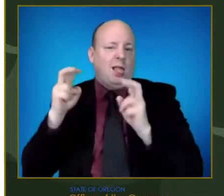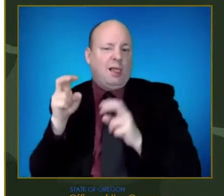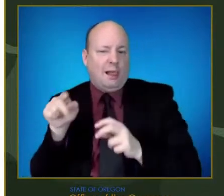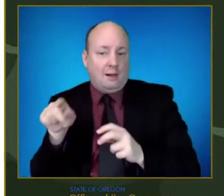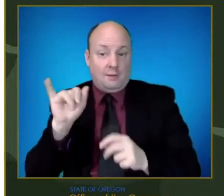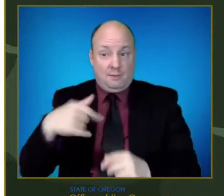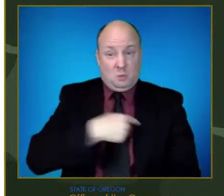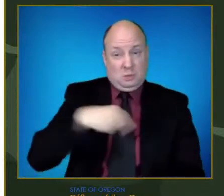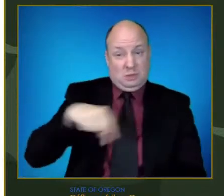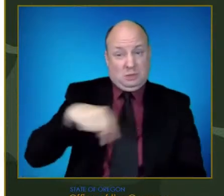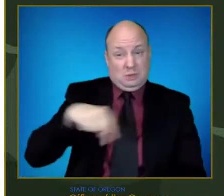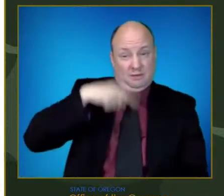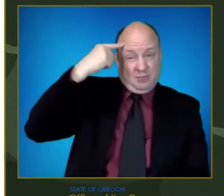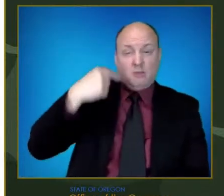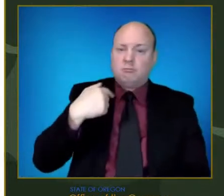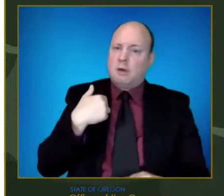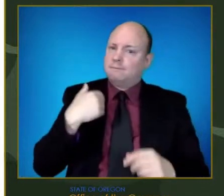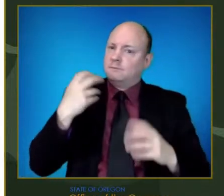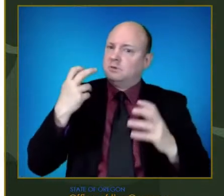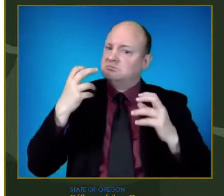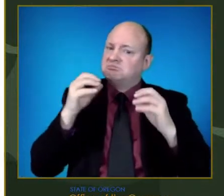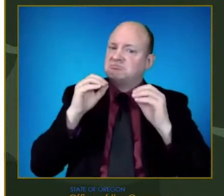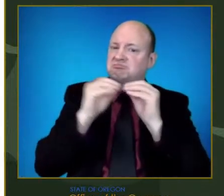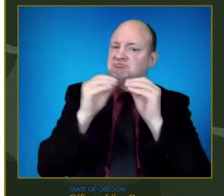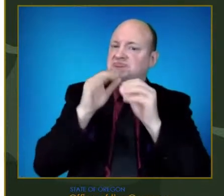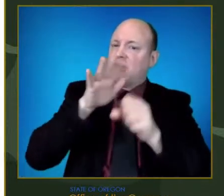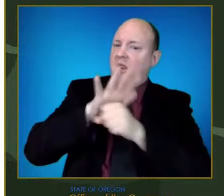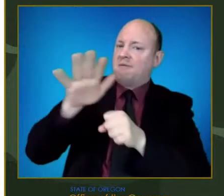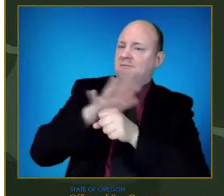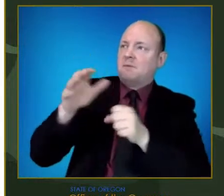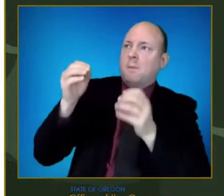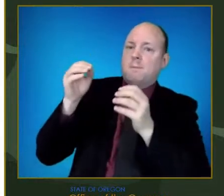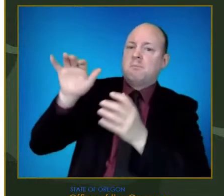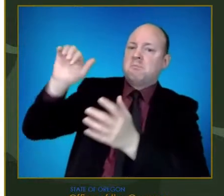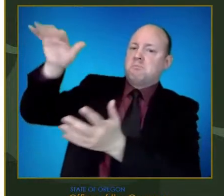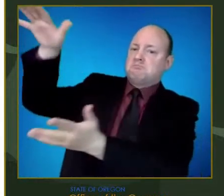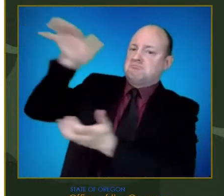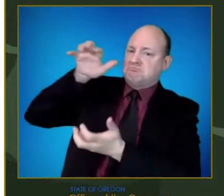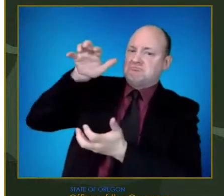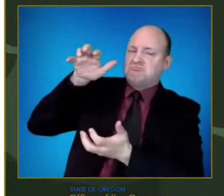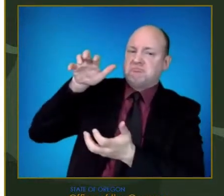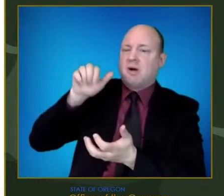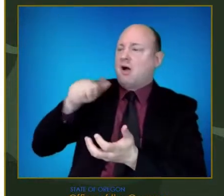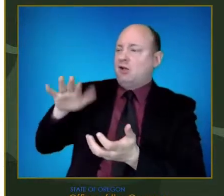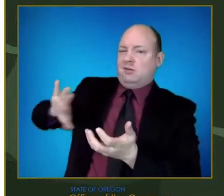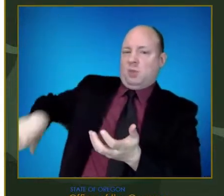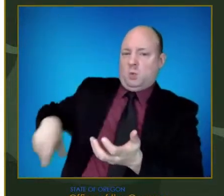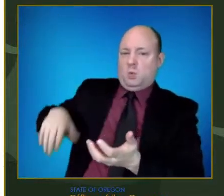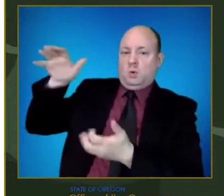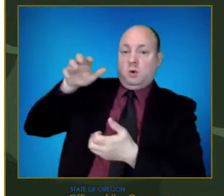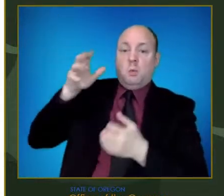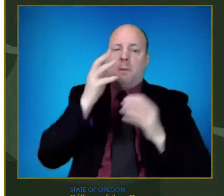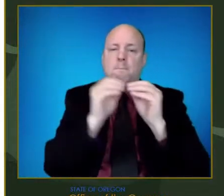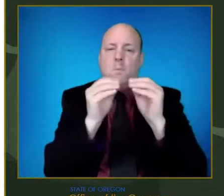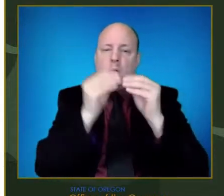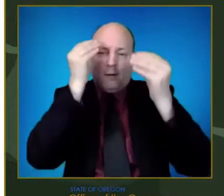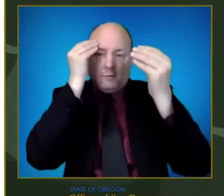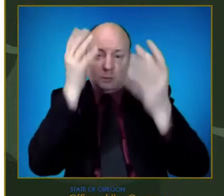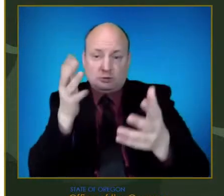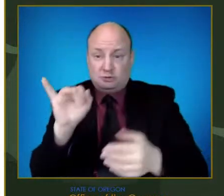to vaccinate all Oregonians who are 16 and older. The primary difference in this updated projection is the supply of Johnson & Johnson